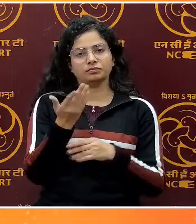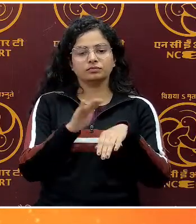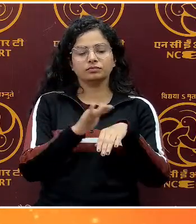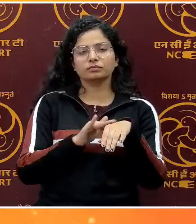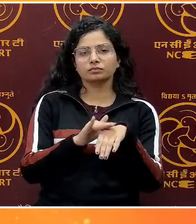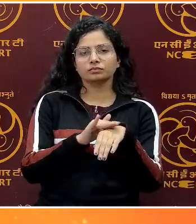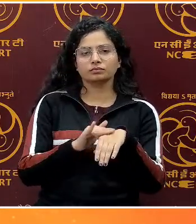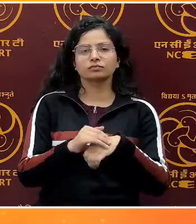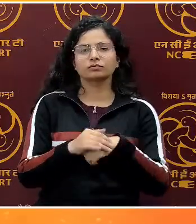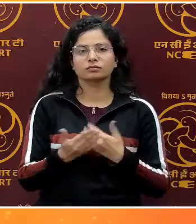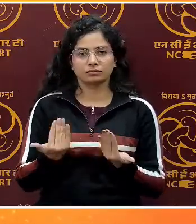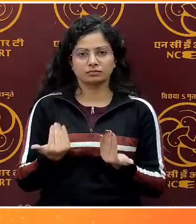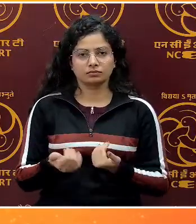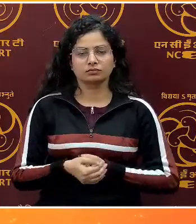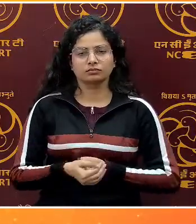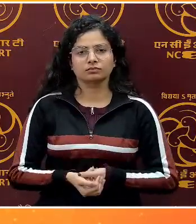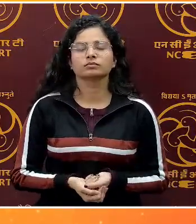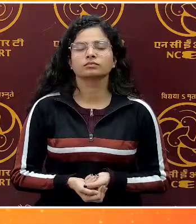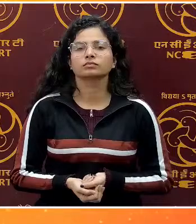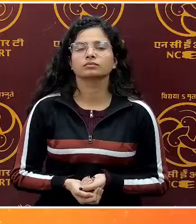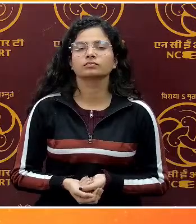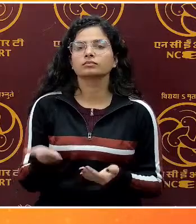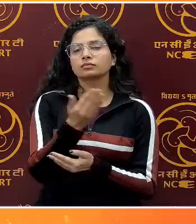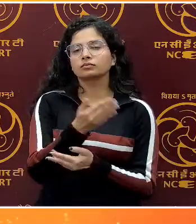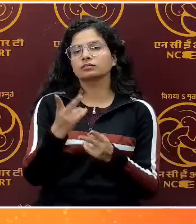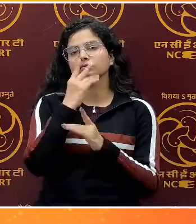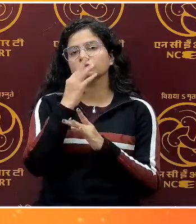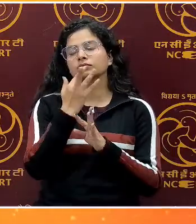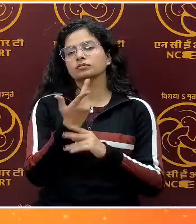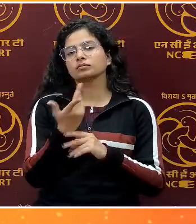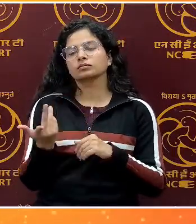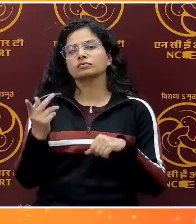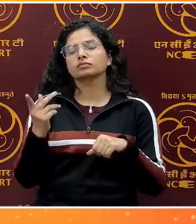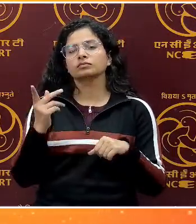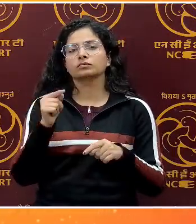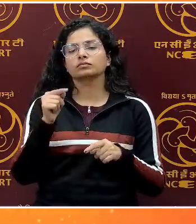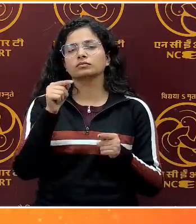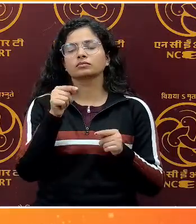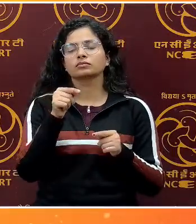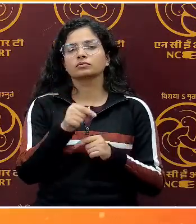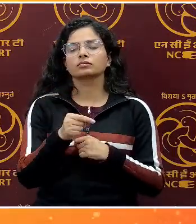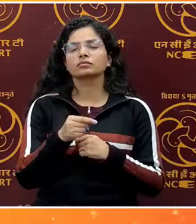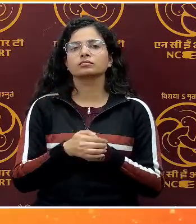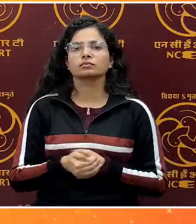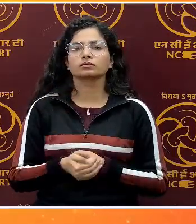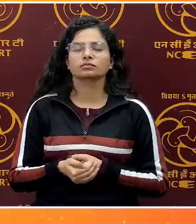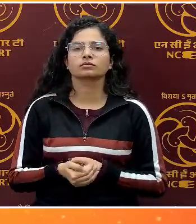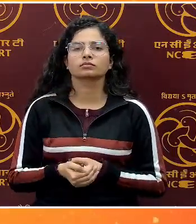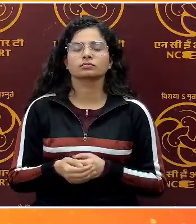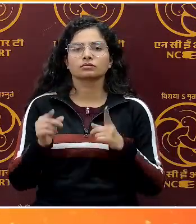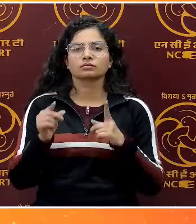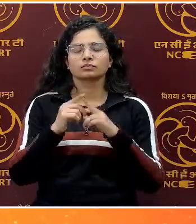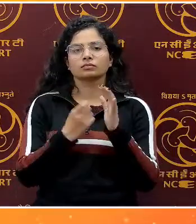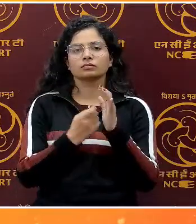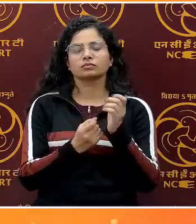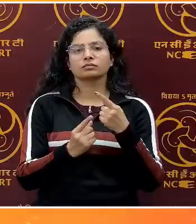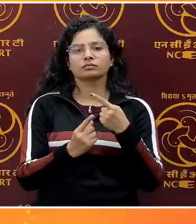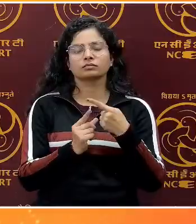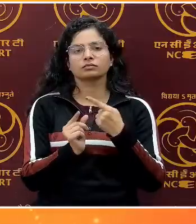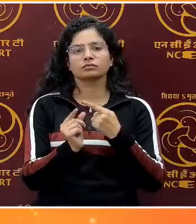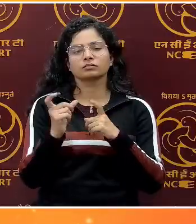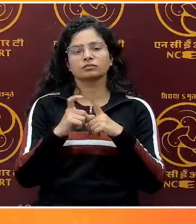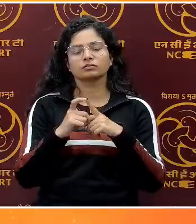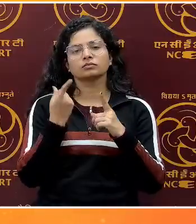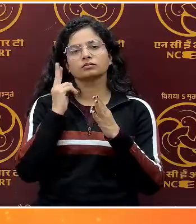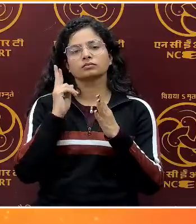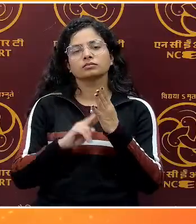Yeah. Yes, just by touching it, we have seen that it has that It's protruding. out. Out, yeah. Okay,